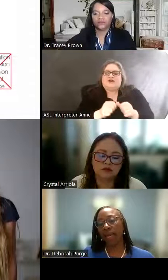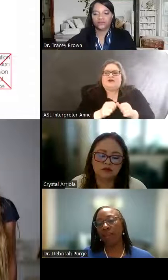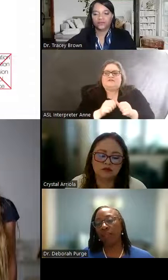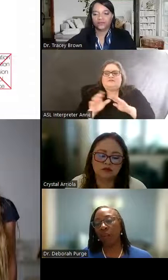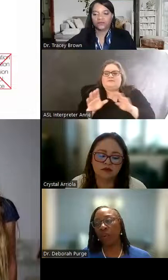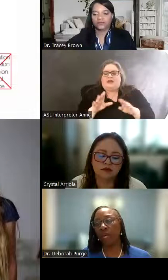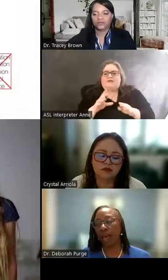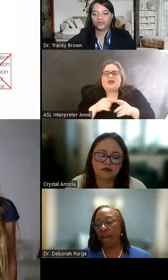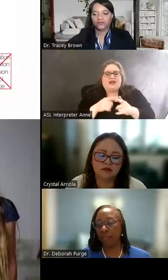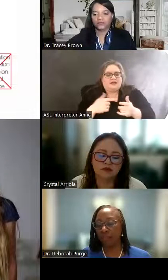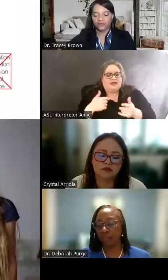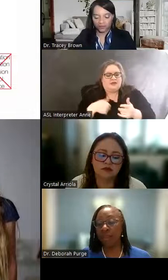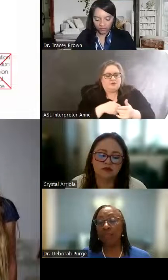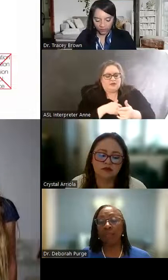we